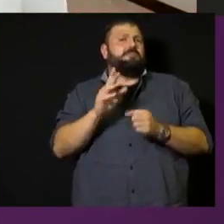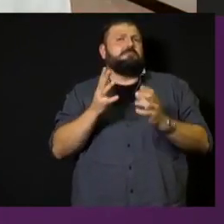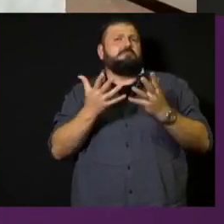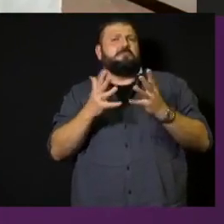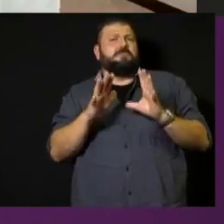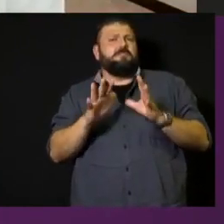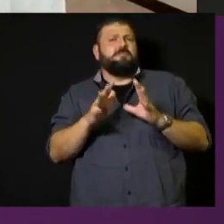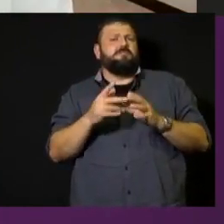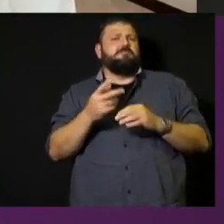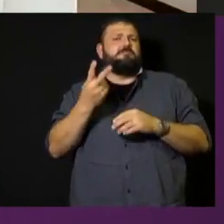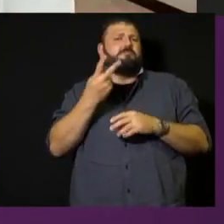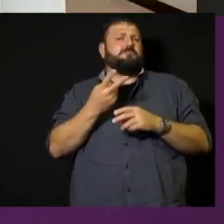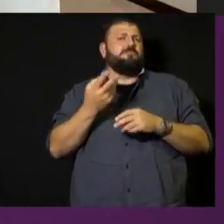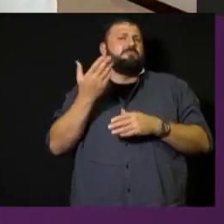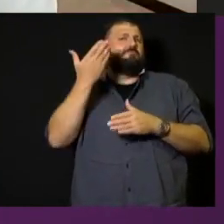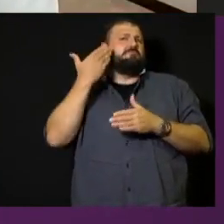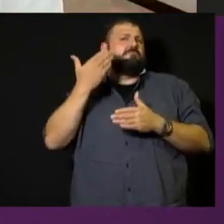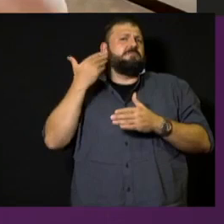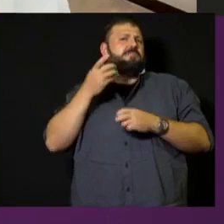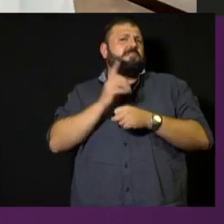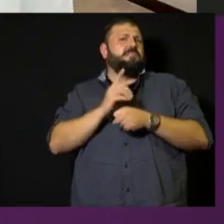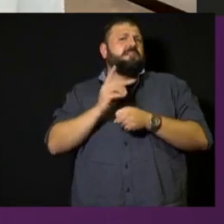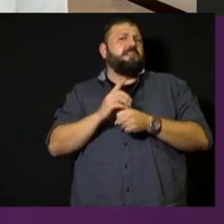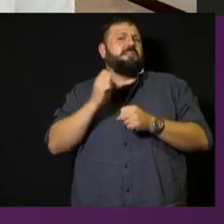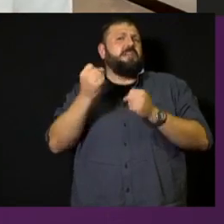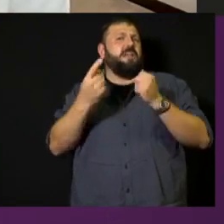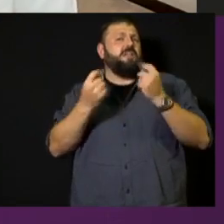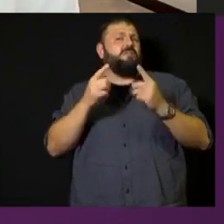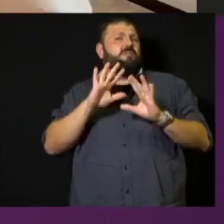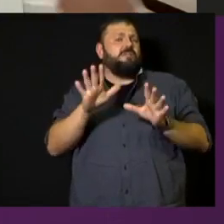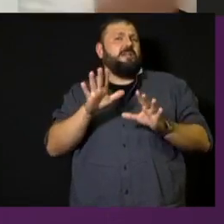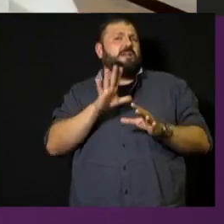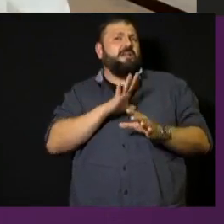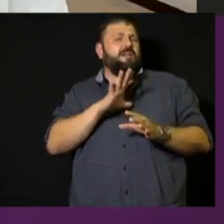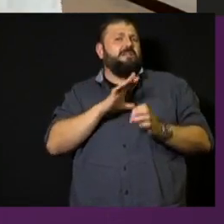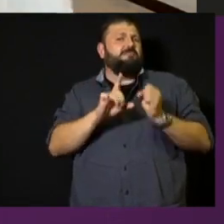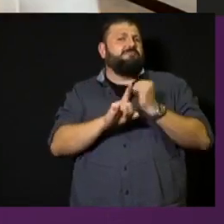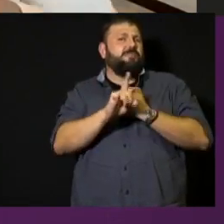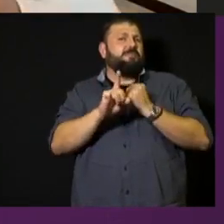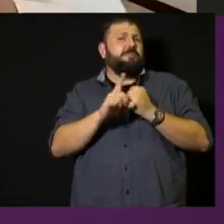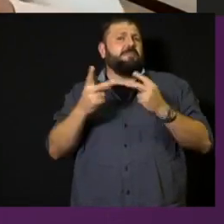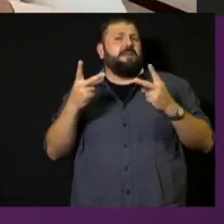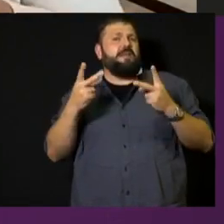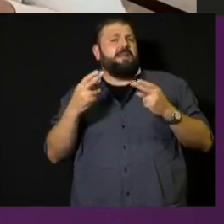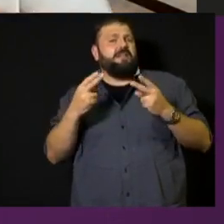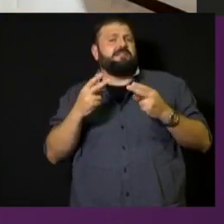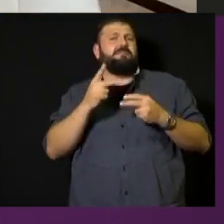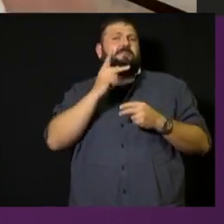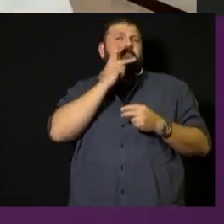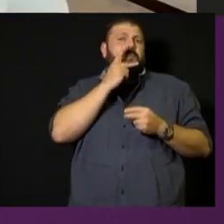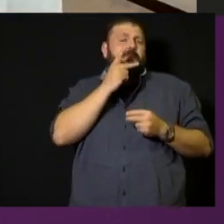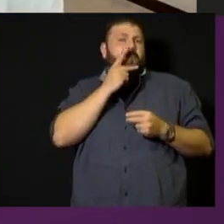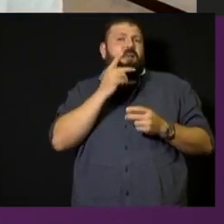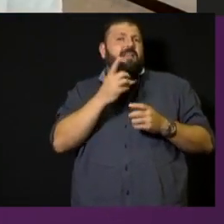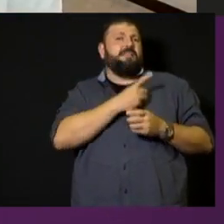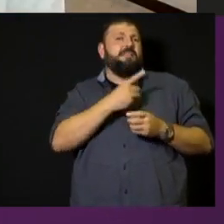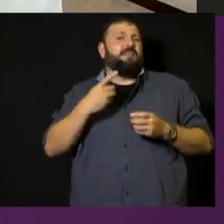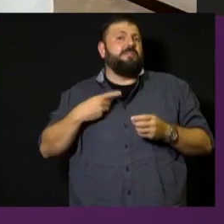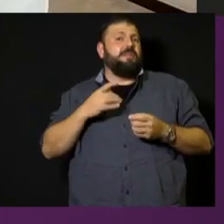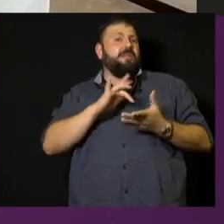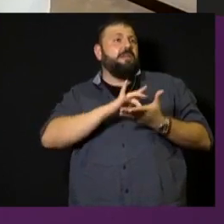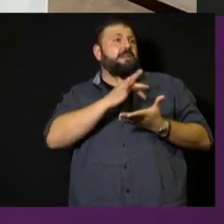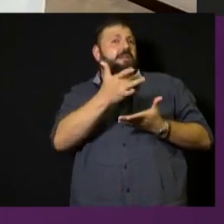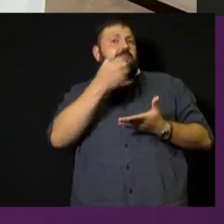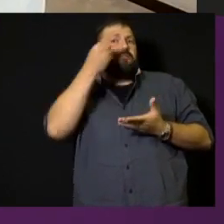coronavirus. And a family has a cancer problem. So thanks to